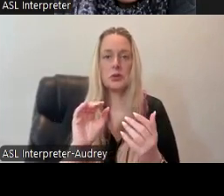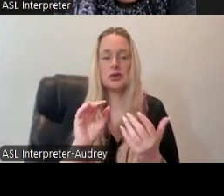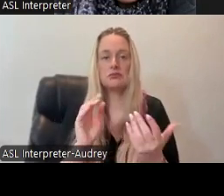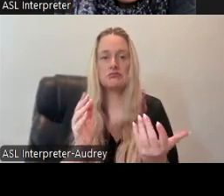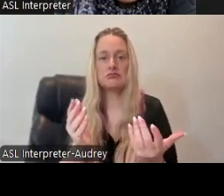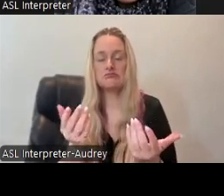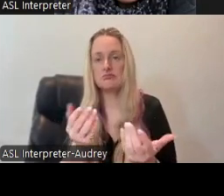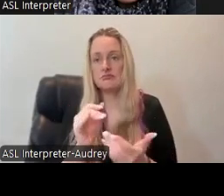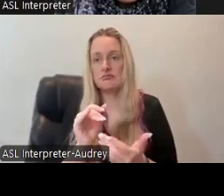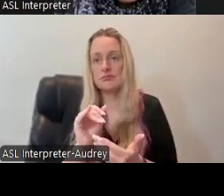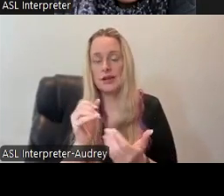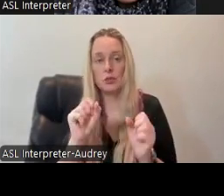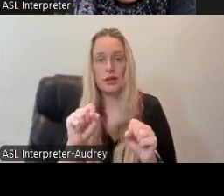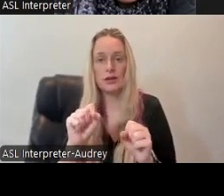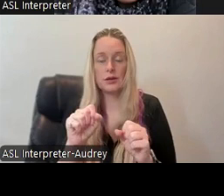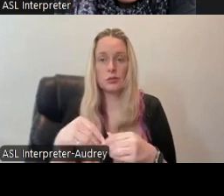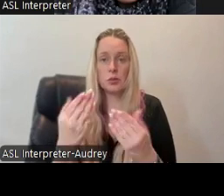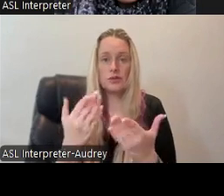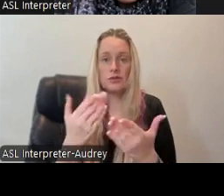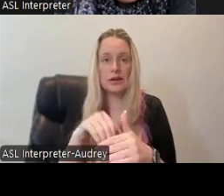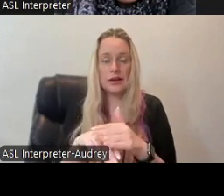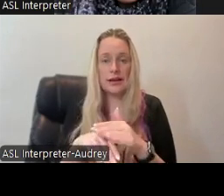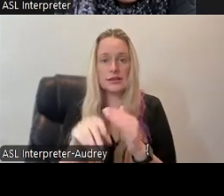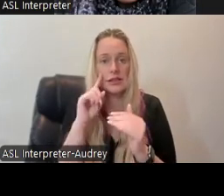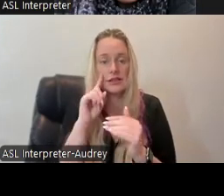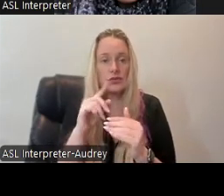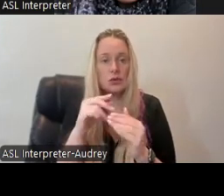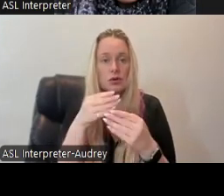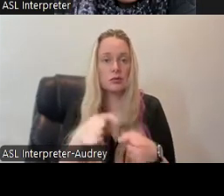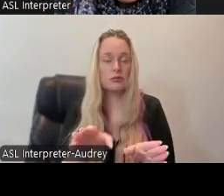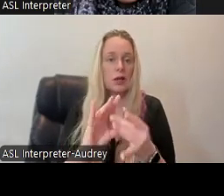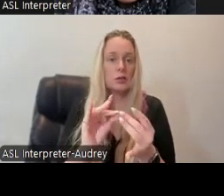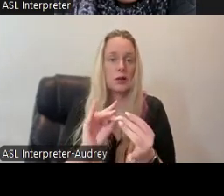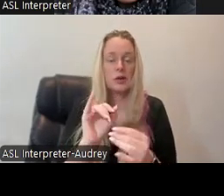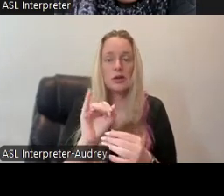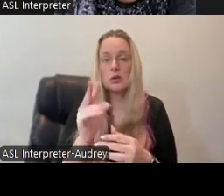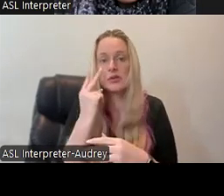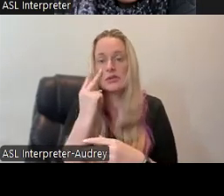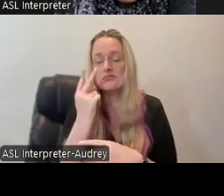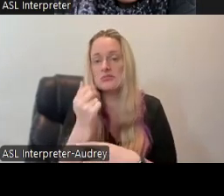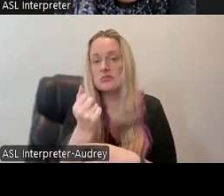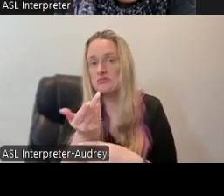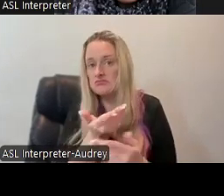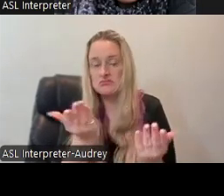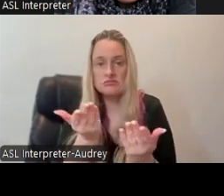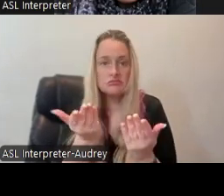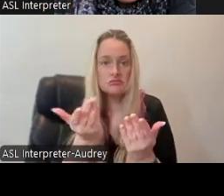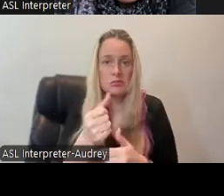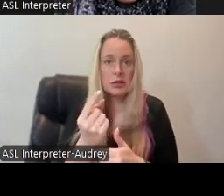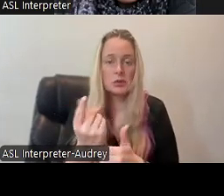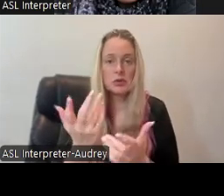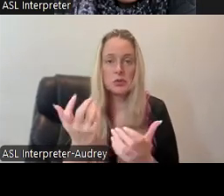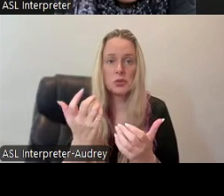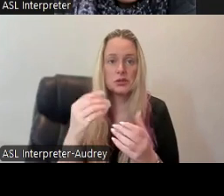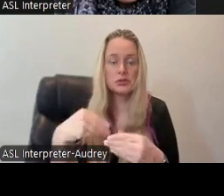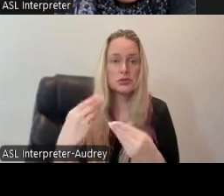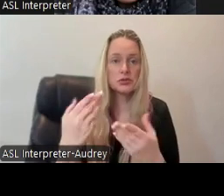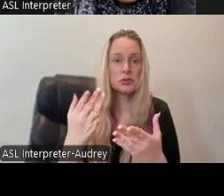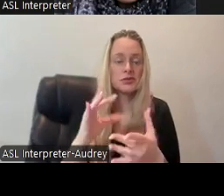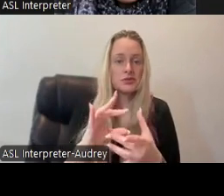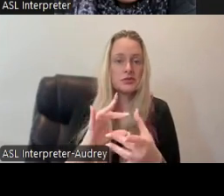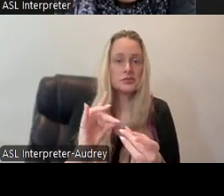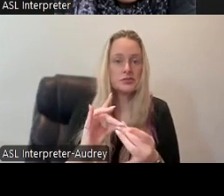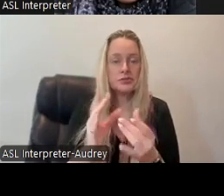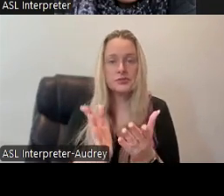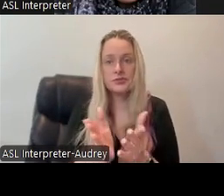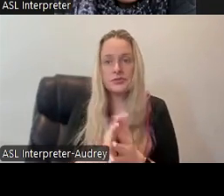allow you access as well. Give it a minute to see if anybody wants to register an